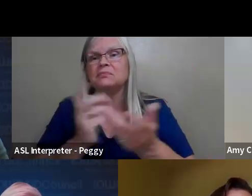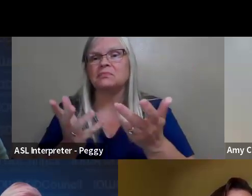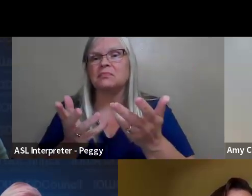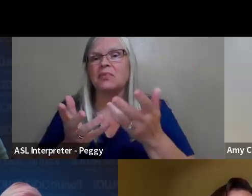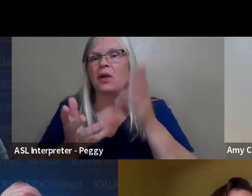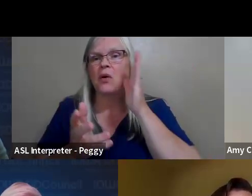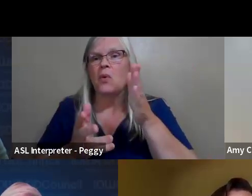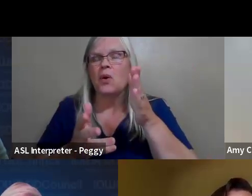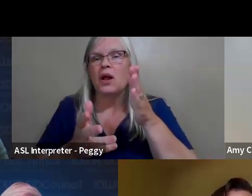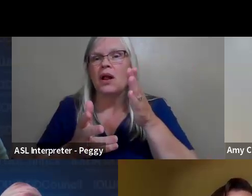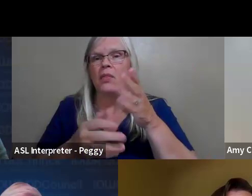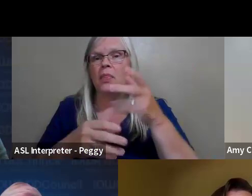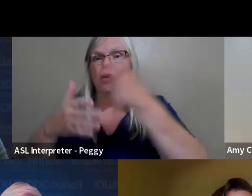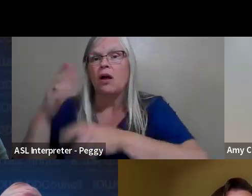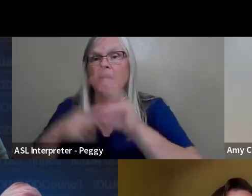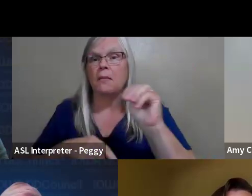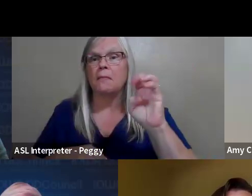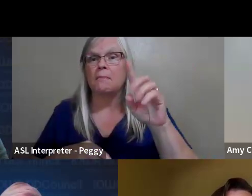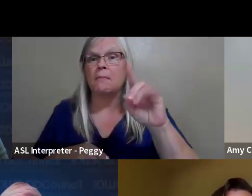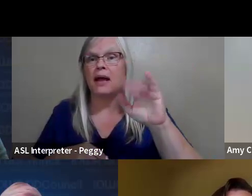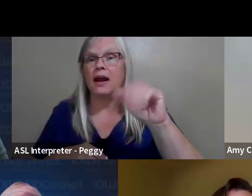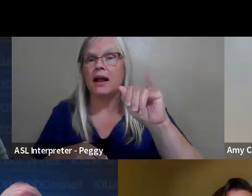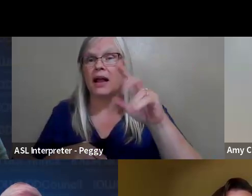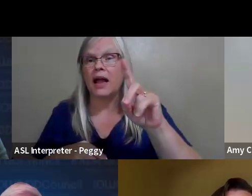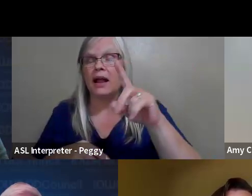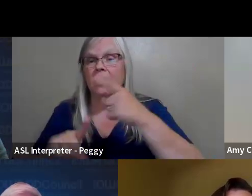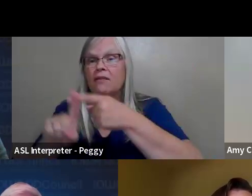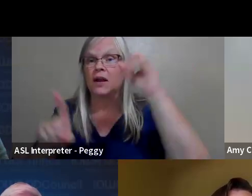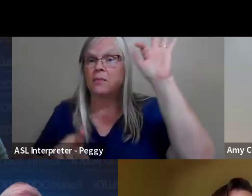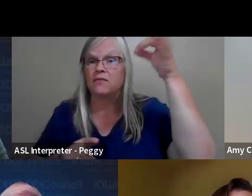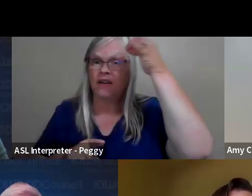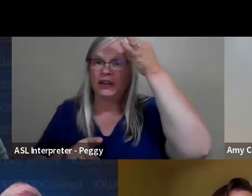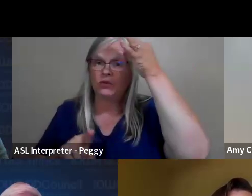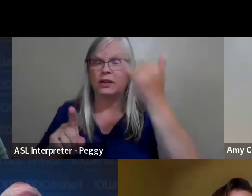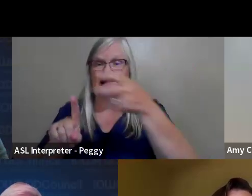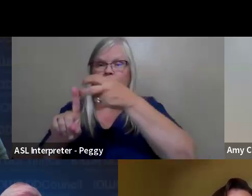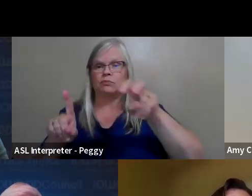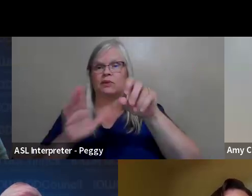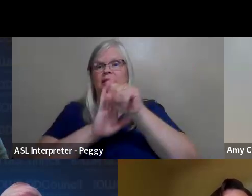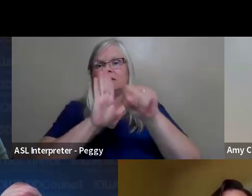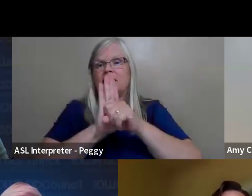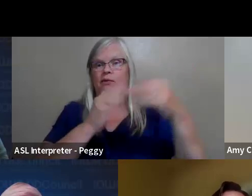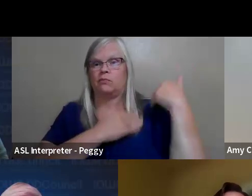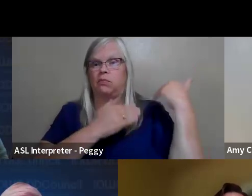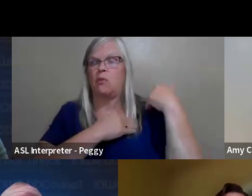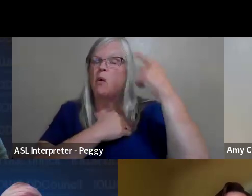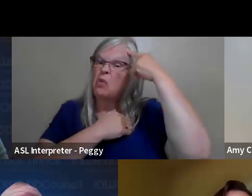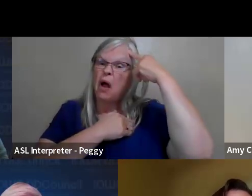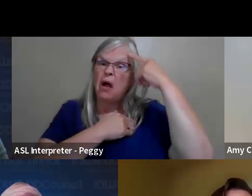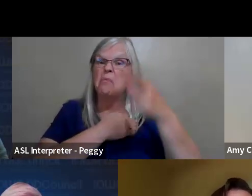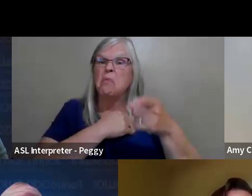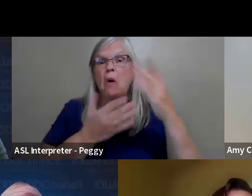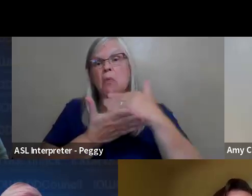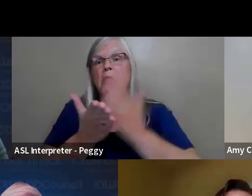will shift the cost burden for Medicaid services from the federal government to the state. So many of you thought, oh, I guess